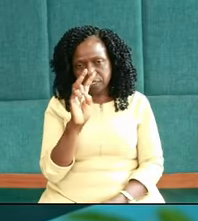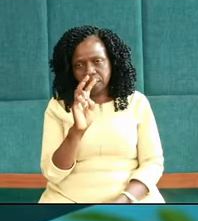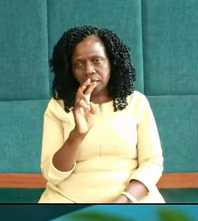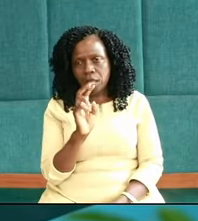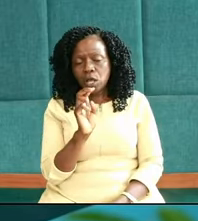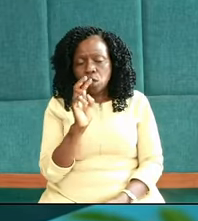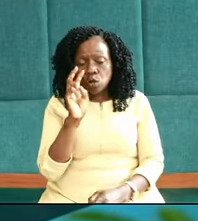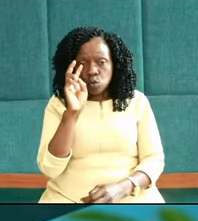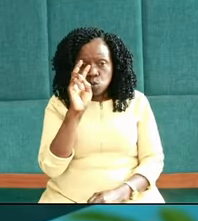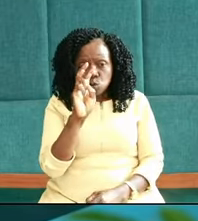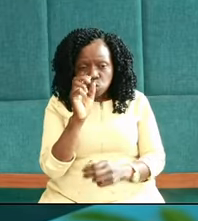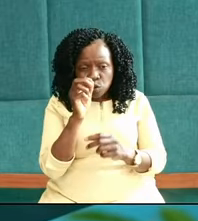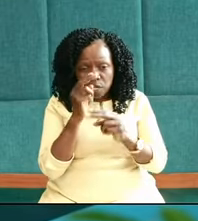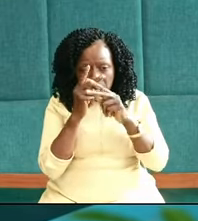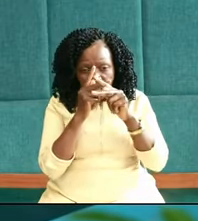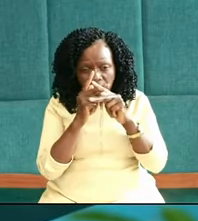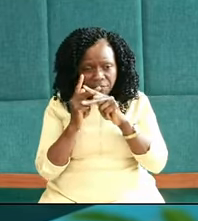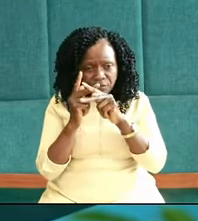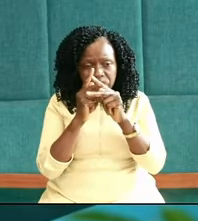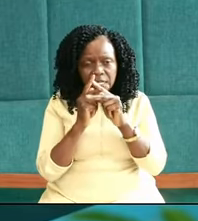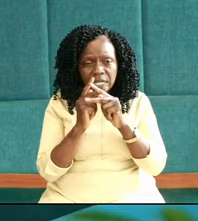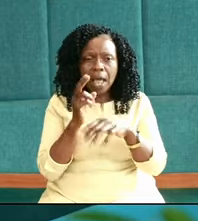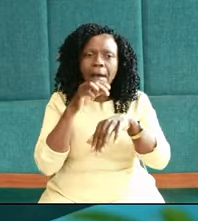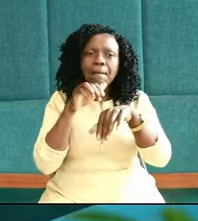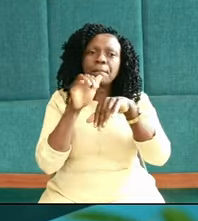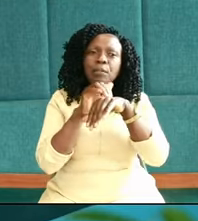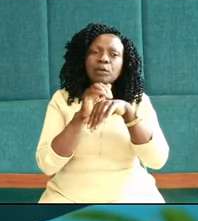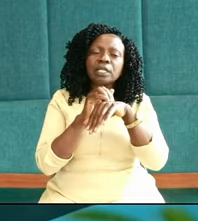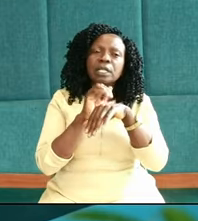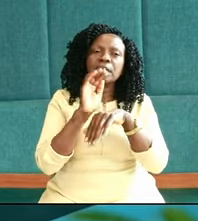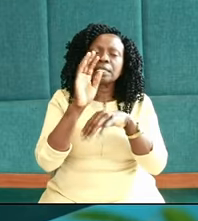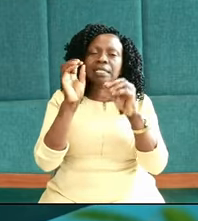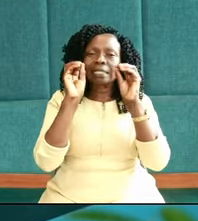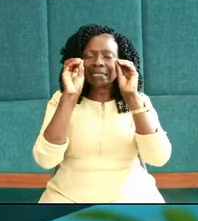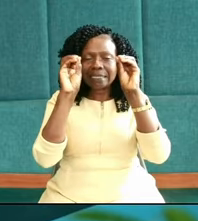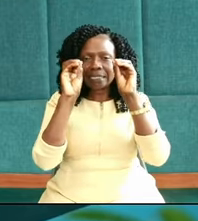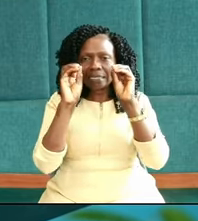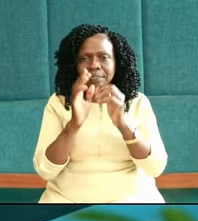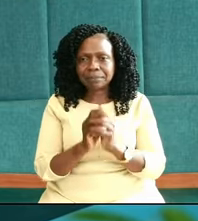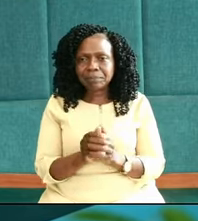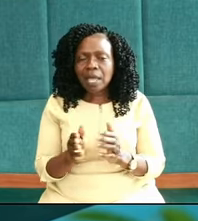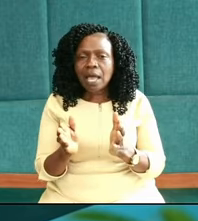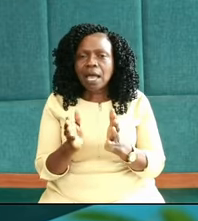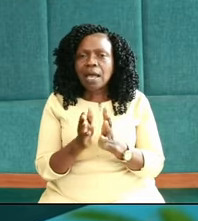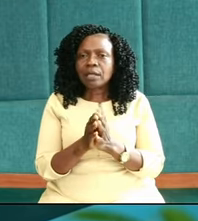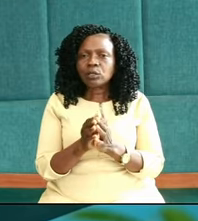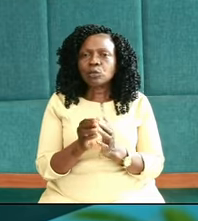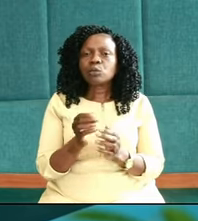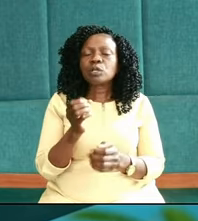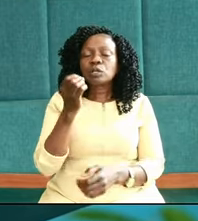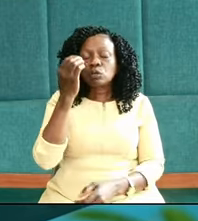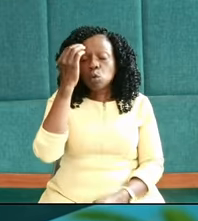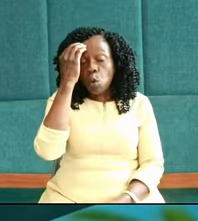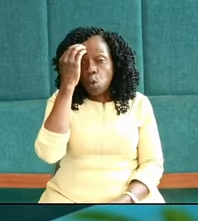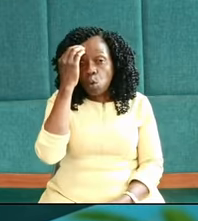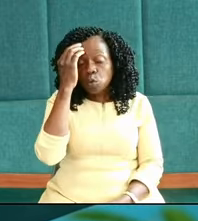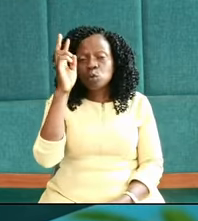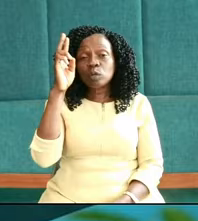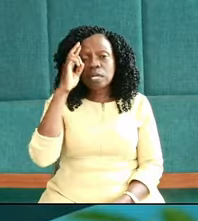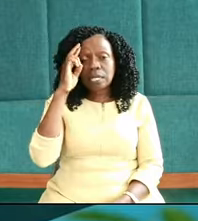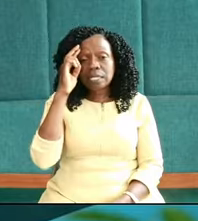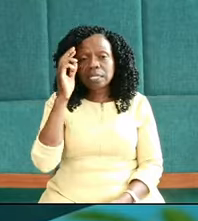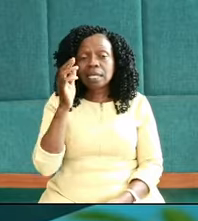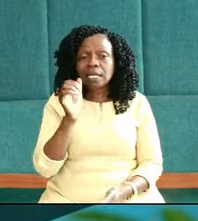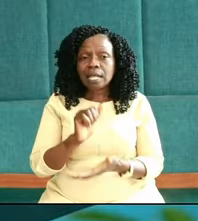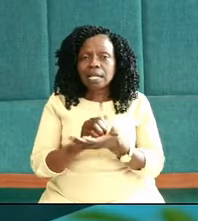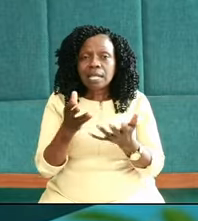Look carefully upon his countenance, and you will realize that there is a beauty, there is a glory